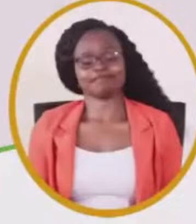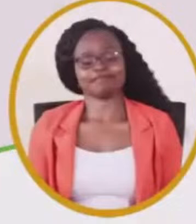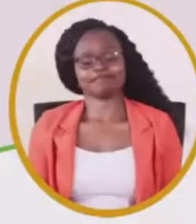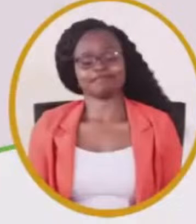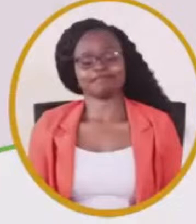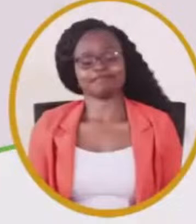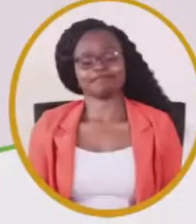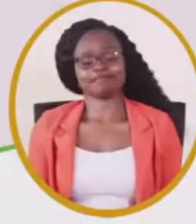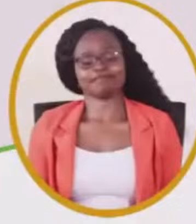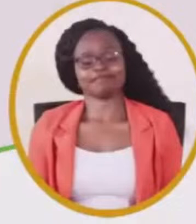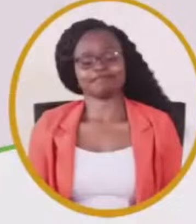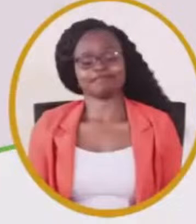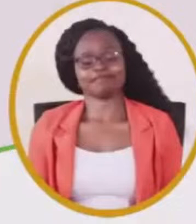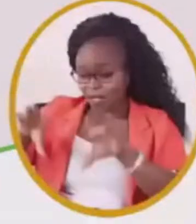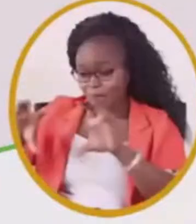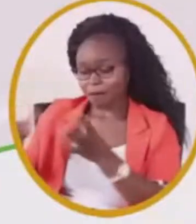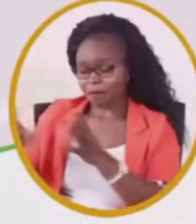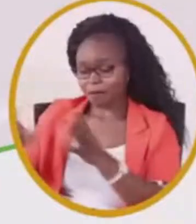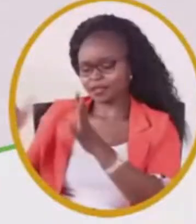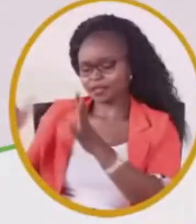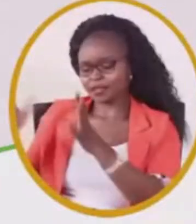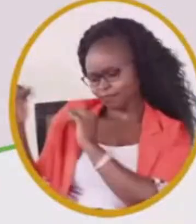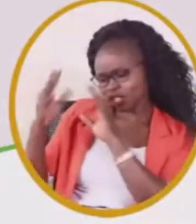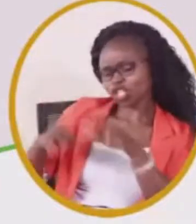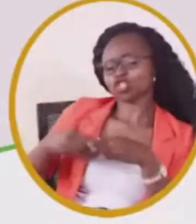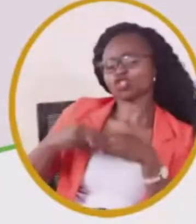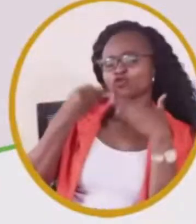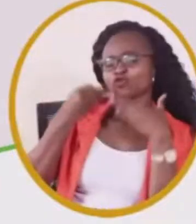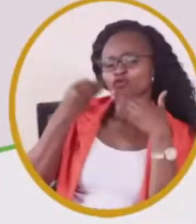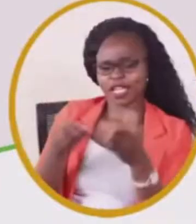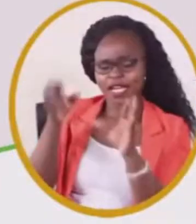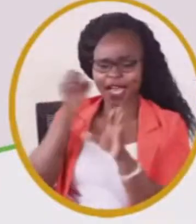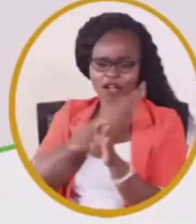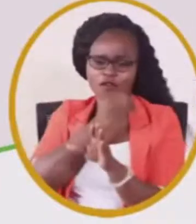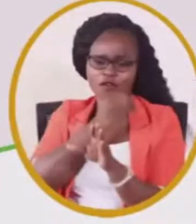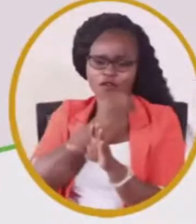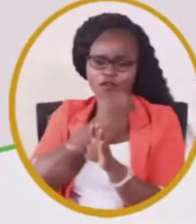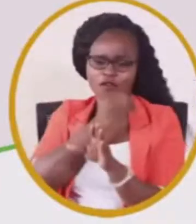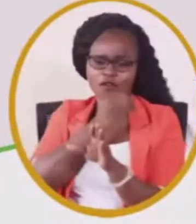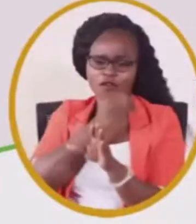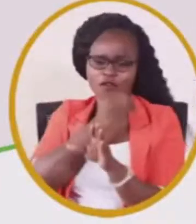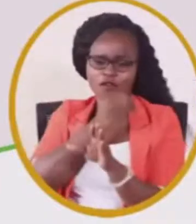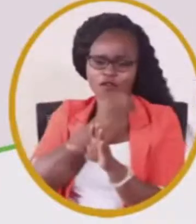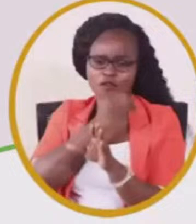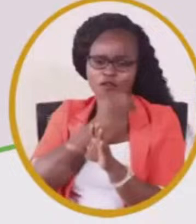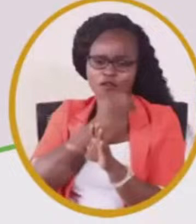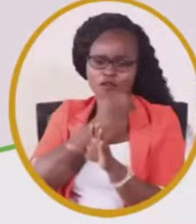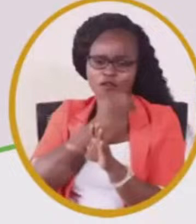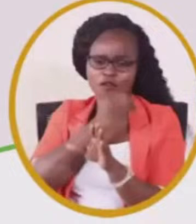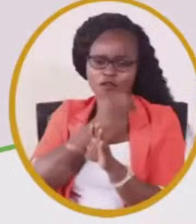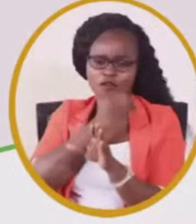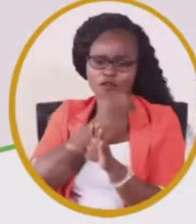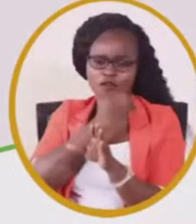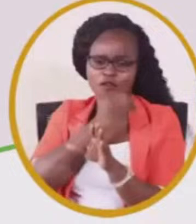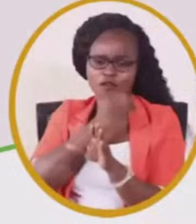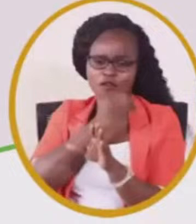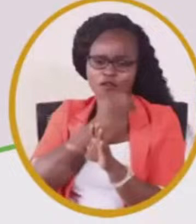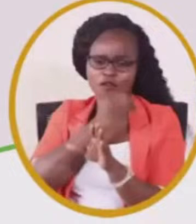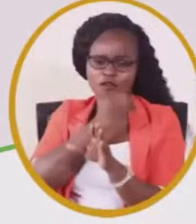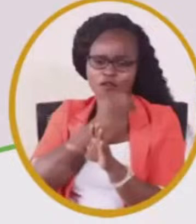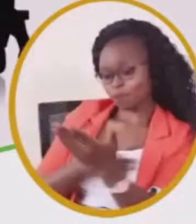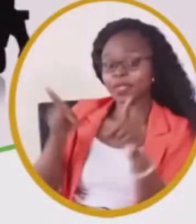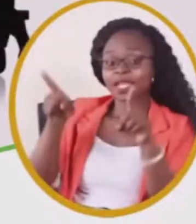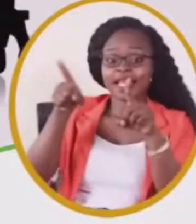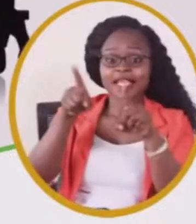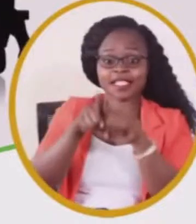Aggrieved parties are expected to fill a complaint form and, if they so wish, a confidentiality claim form. Complainants